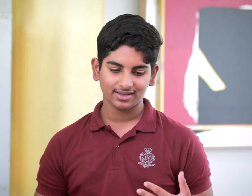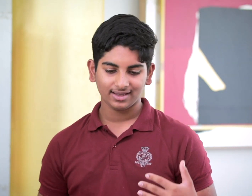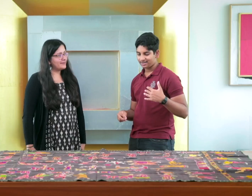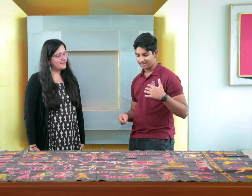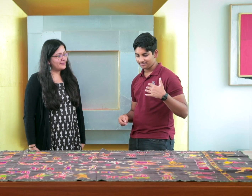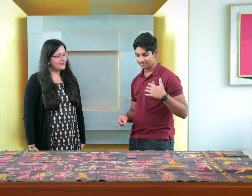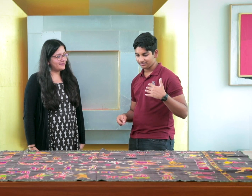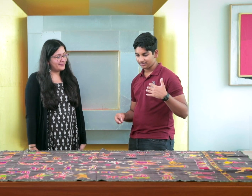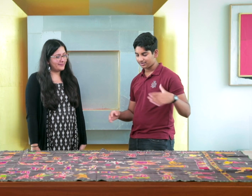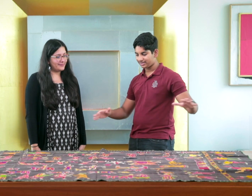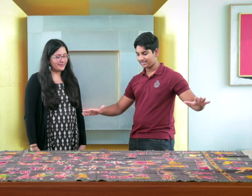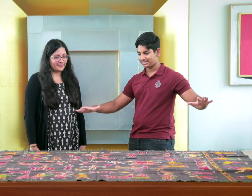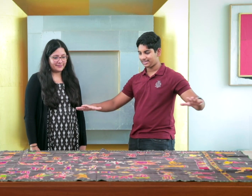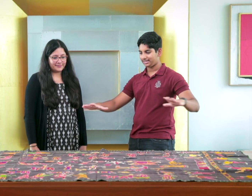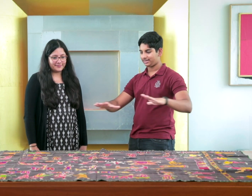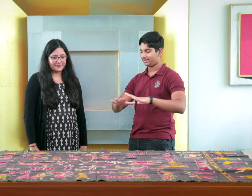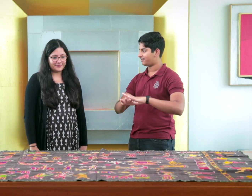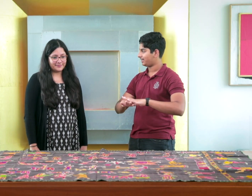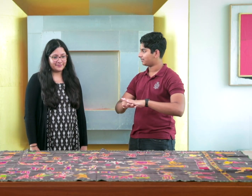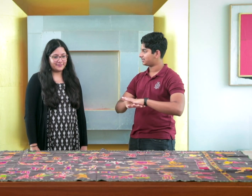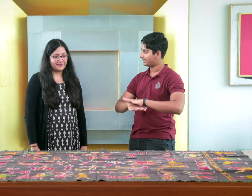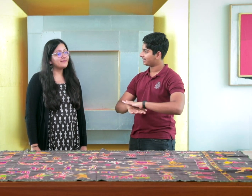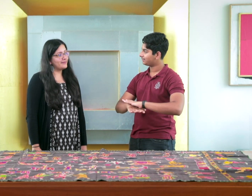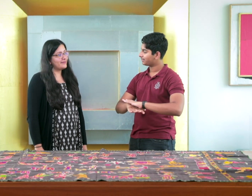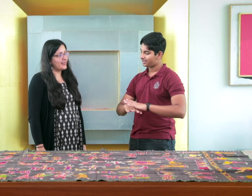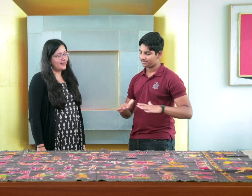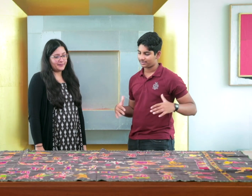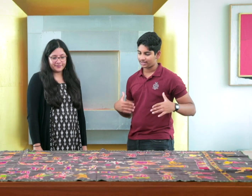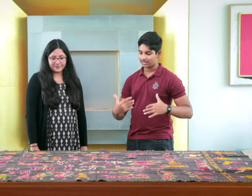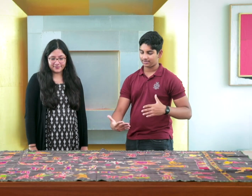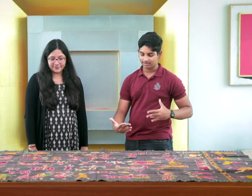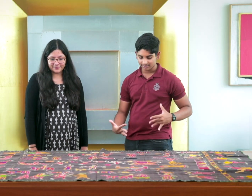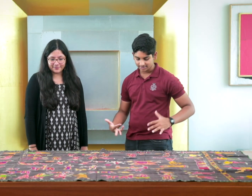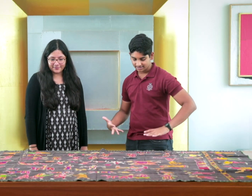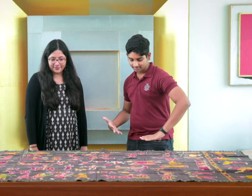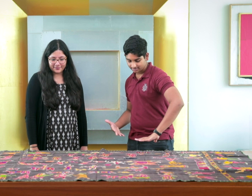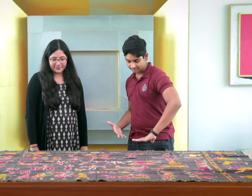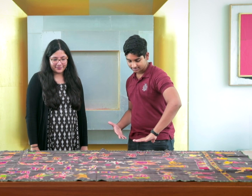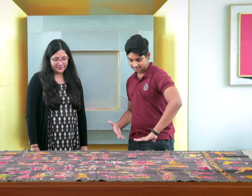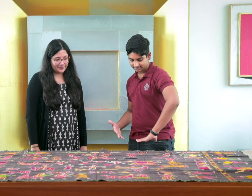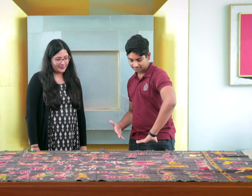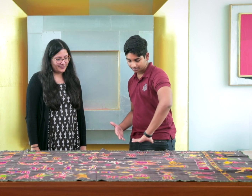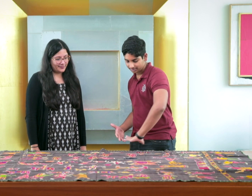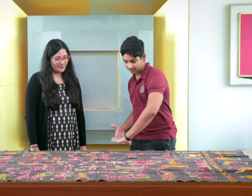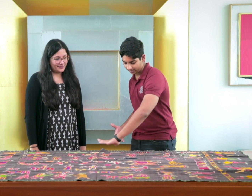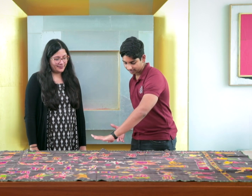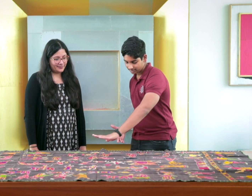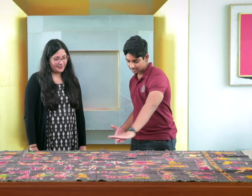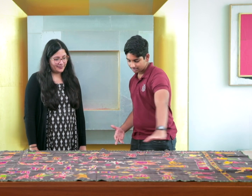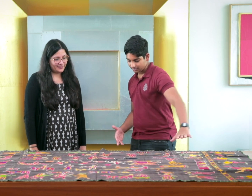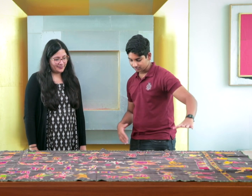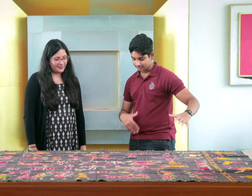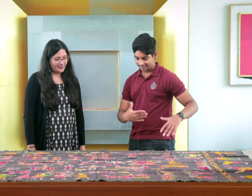site, you couldn't really see it in very much detail. Yeah. But like coming here, it's nice to be able to look